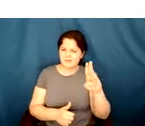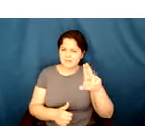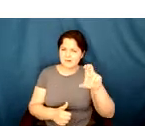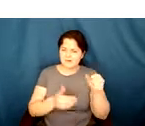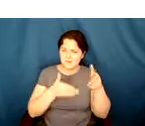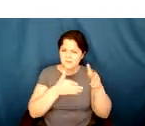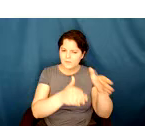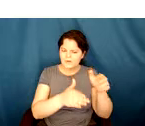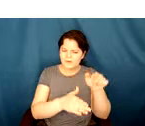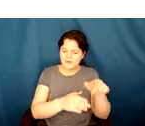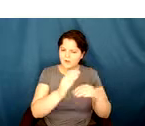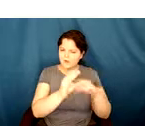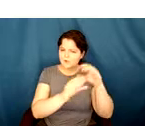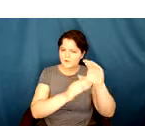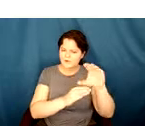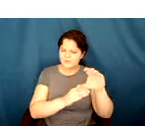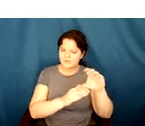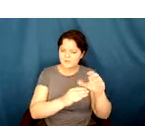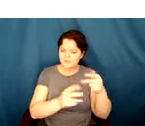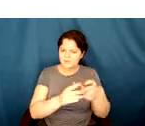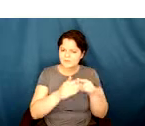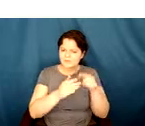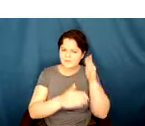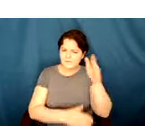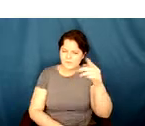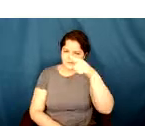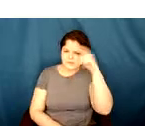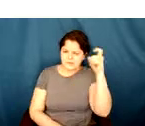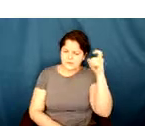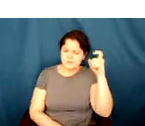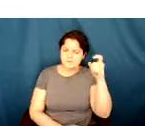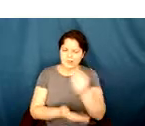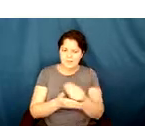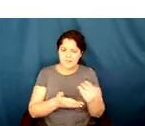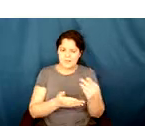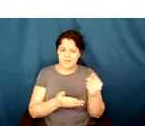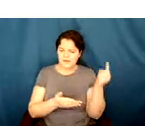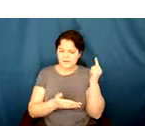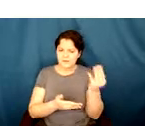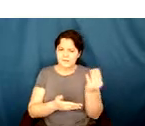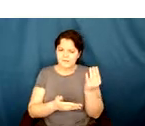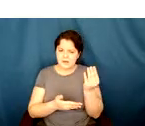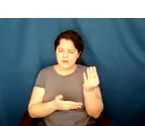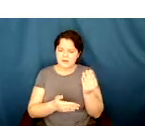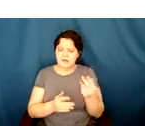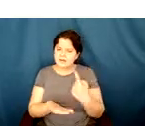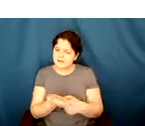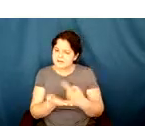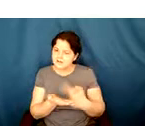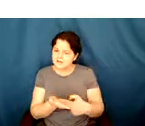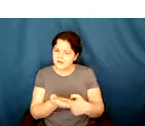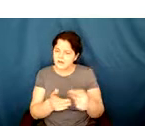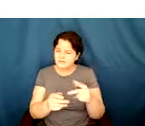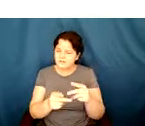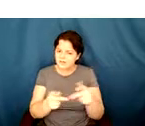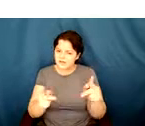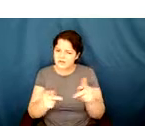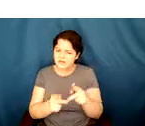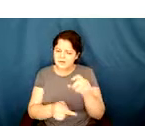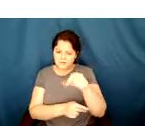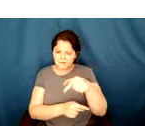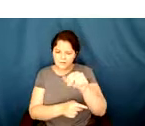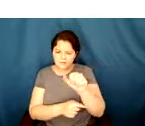expected to begin this summer. And last Monday, we met with the public to review Station Square Station, which is also at the